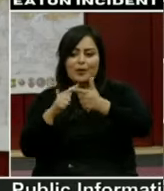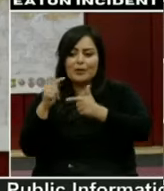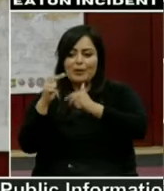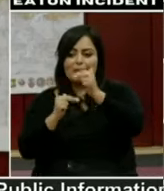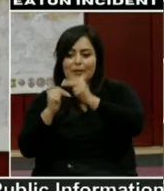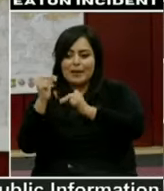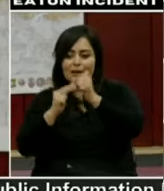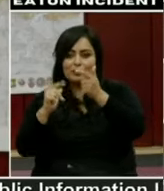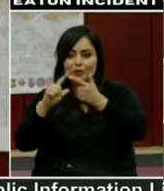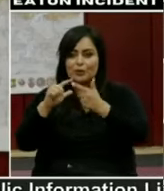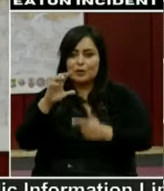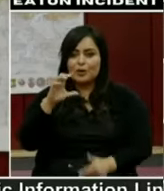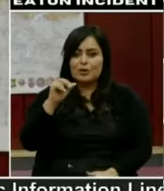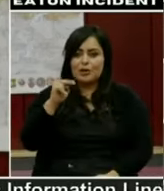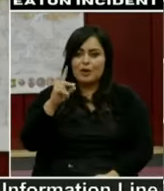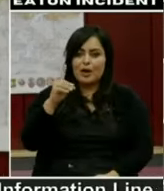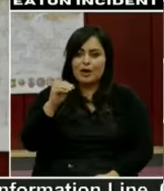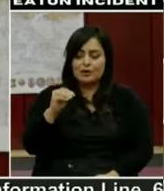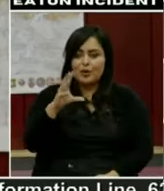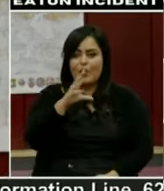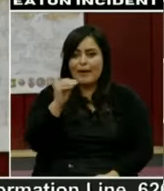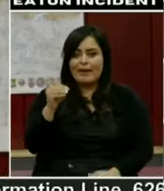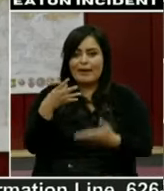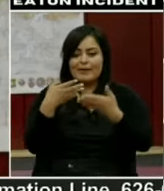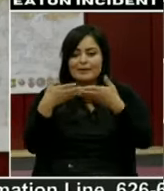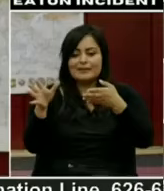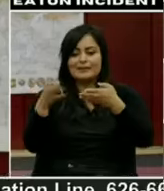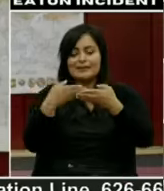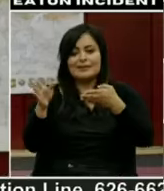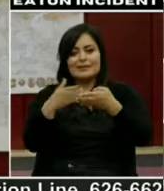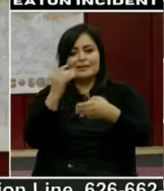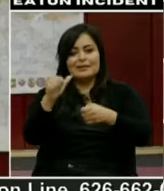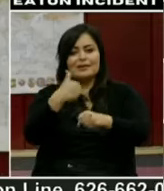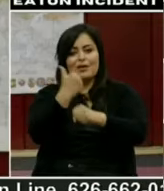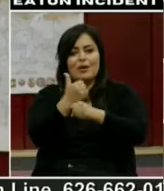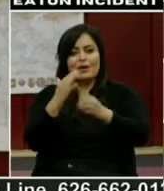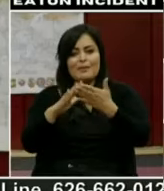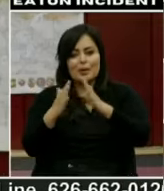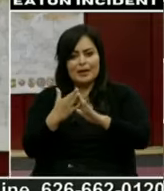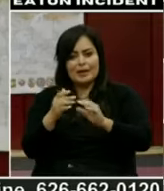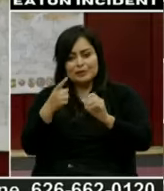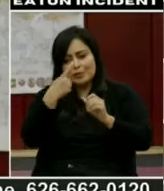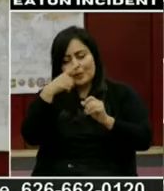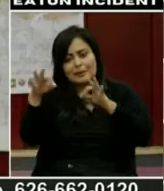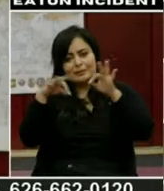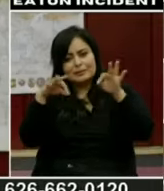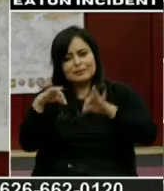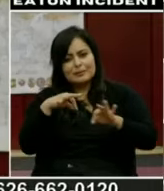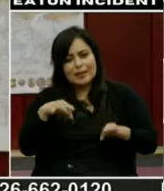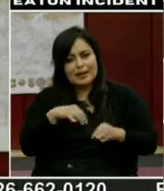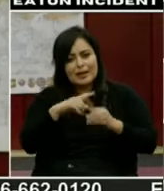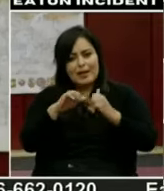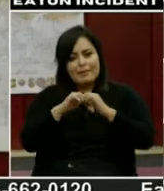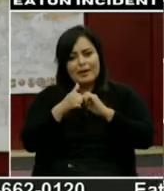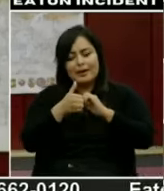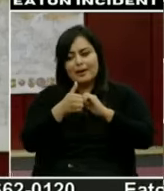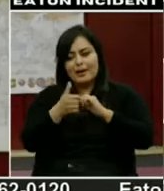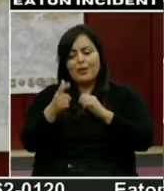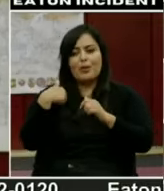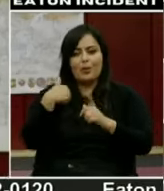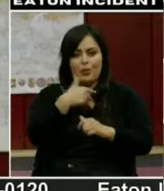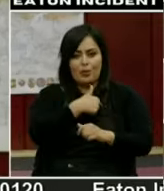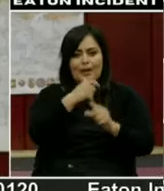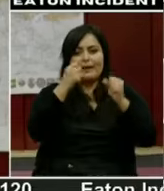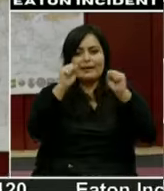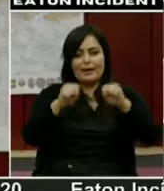gated communities and can you provide additional help and regulations that helps those of our neighbors to come back